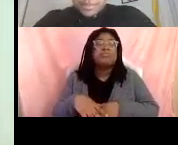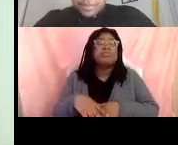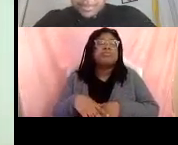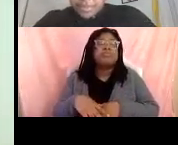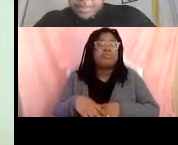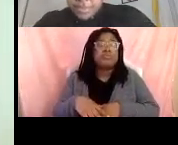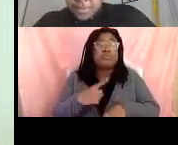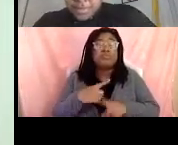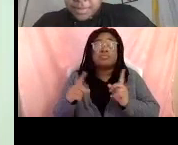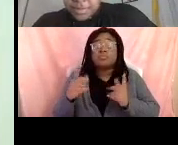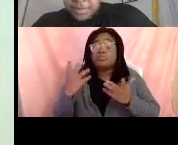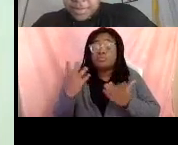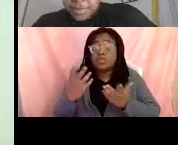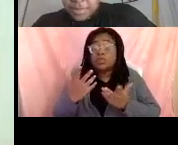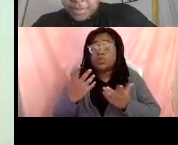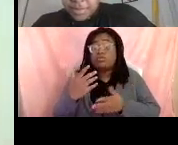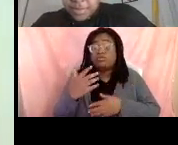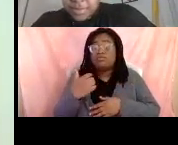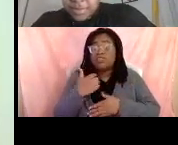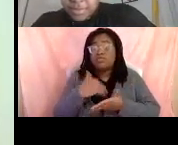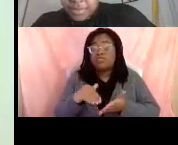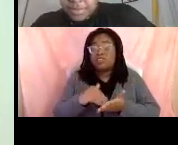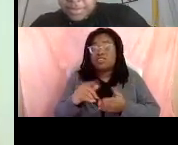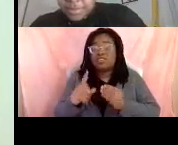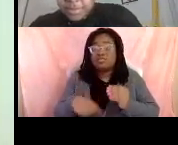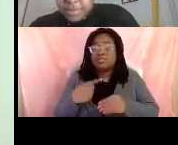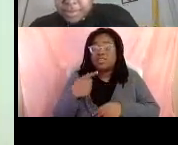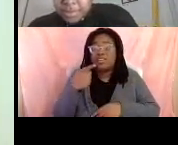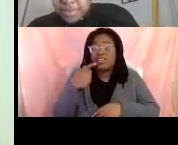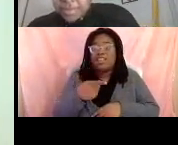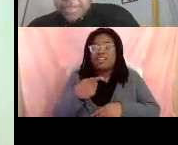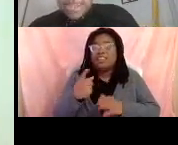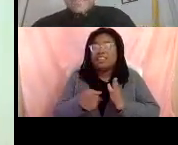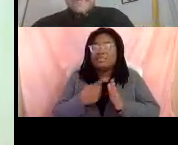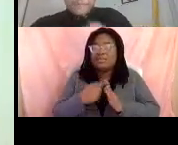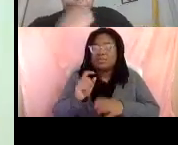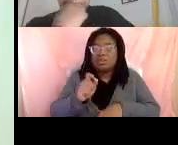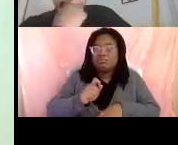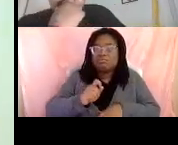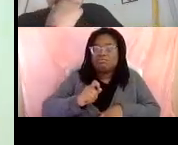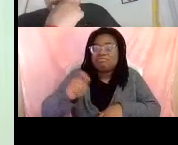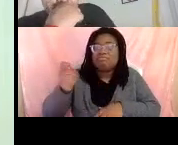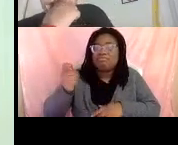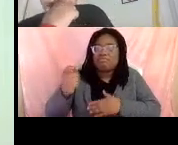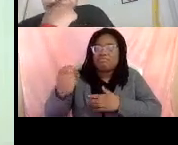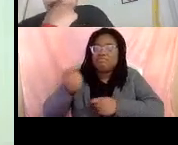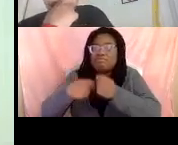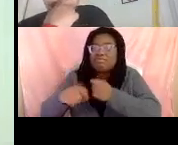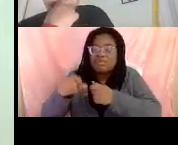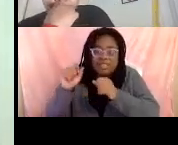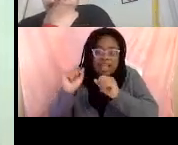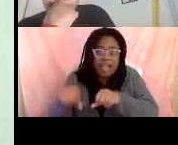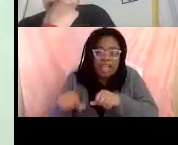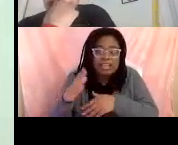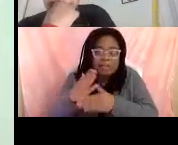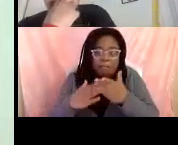What's forgiving about a glue stick is you can sometimes still peel it up a little bit if you didn't like you placed it, which